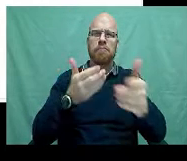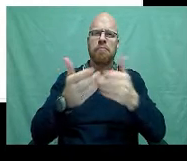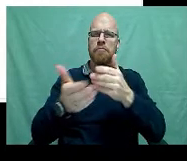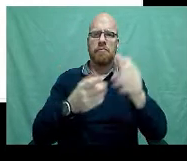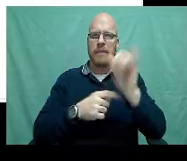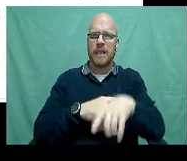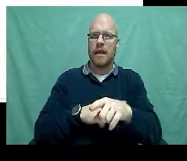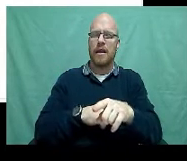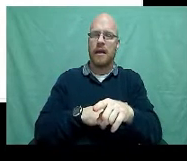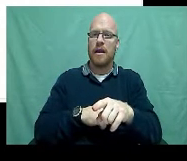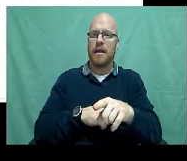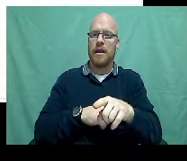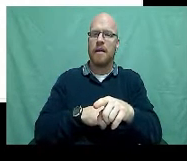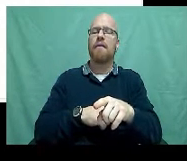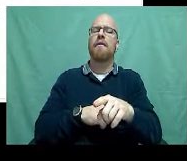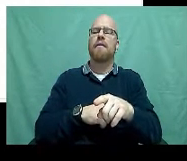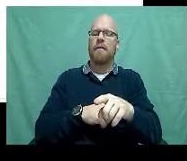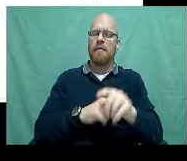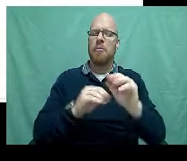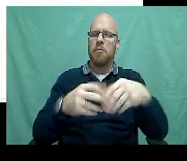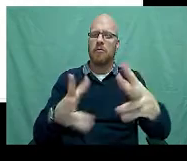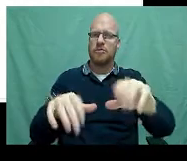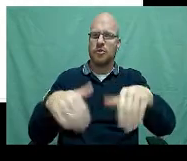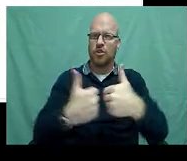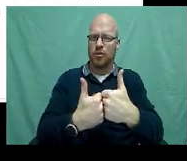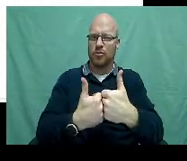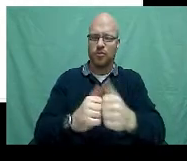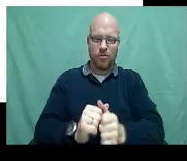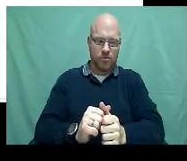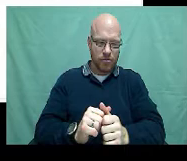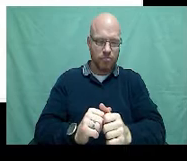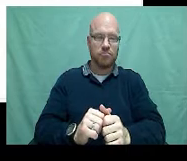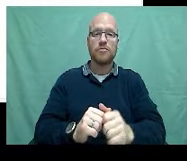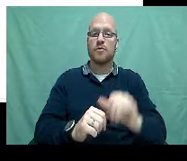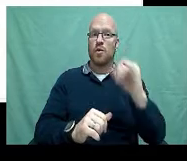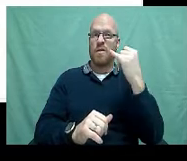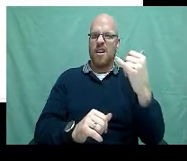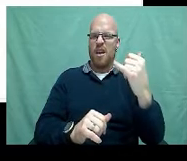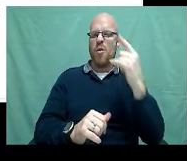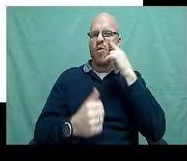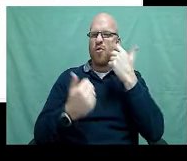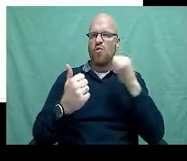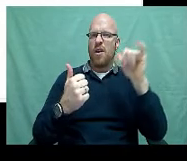any number that's not one. I that presents a problem, or a challenge.